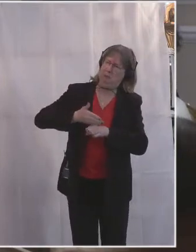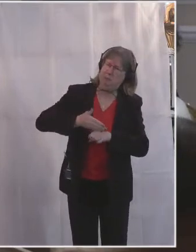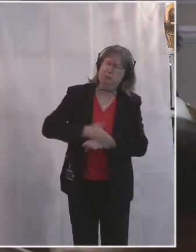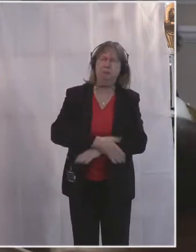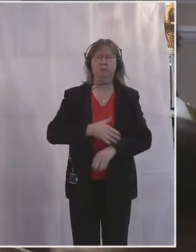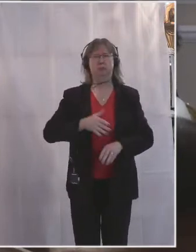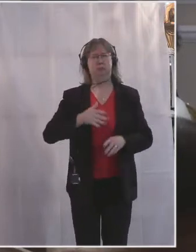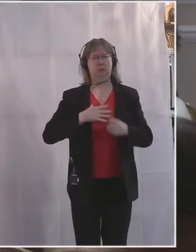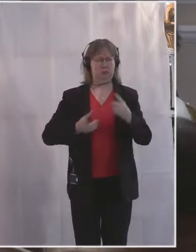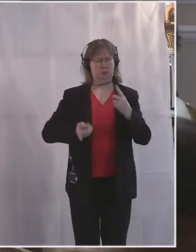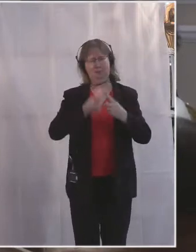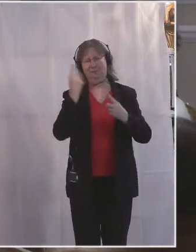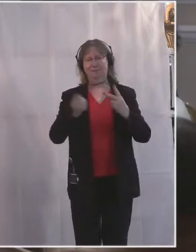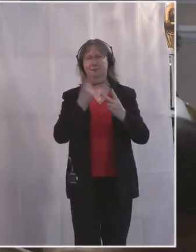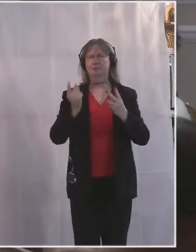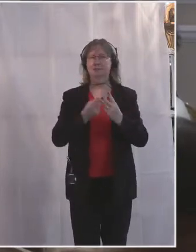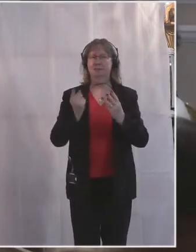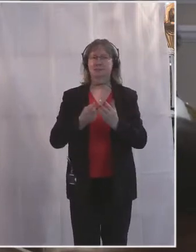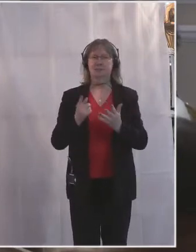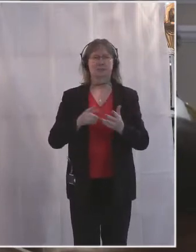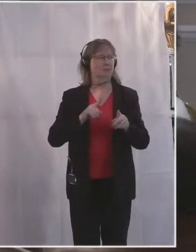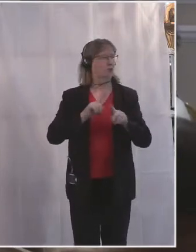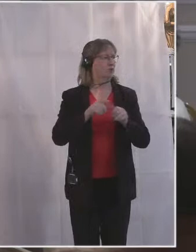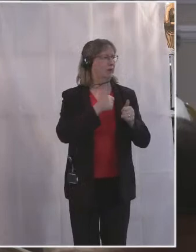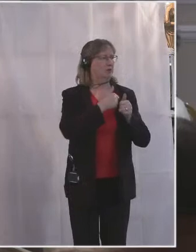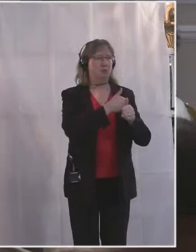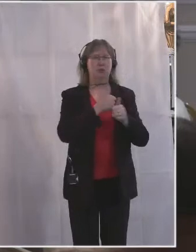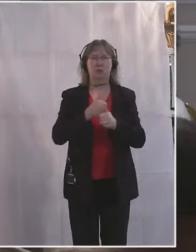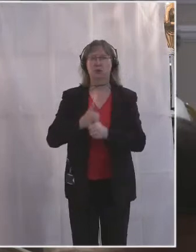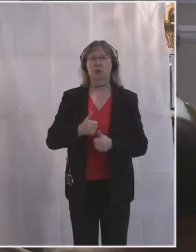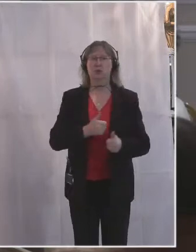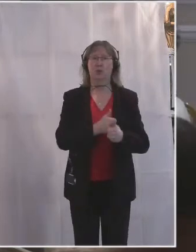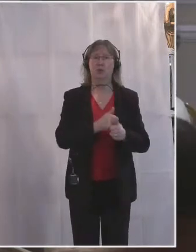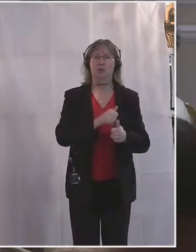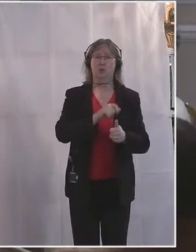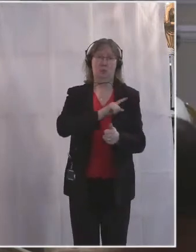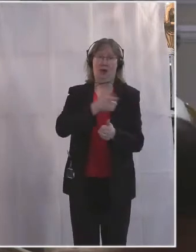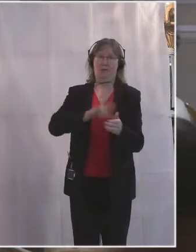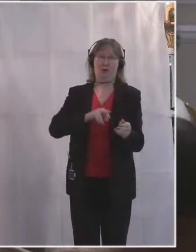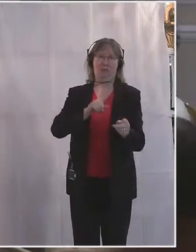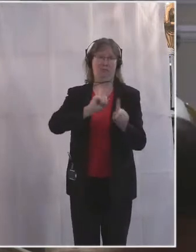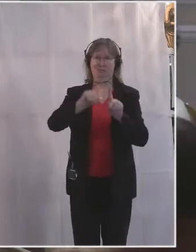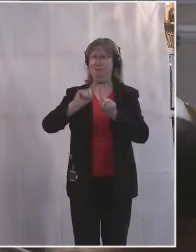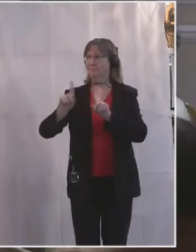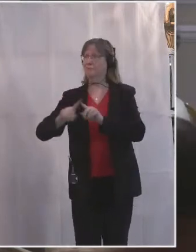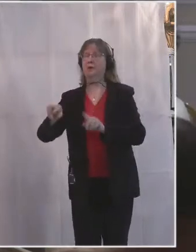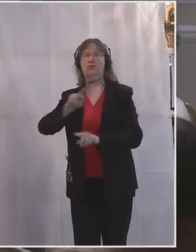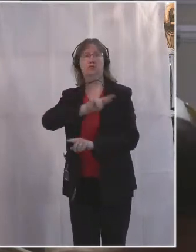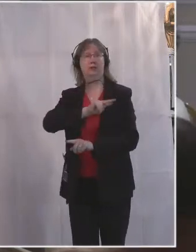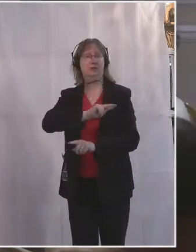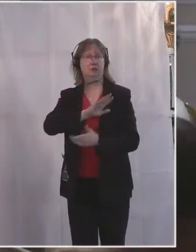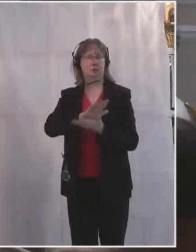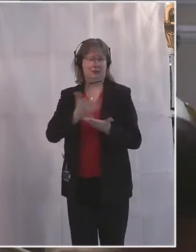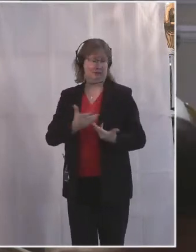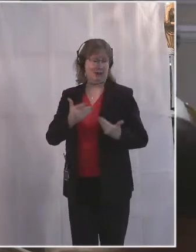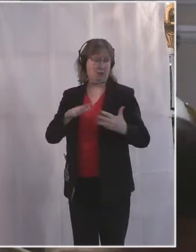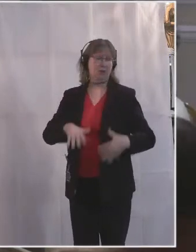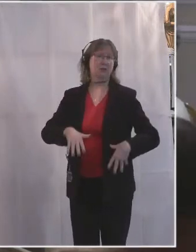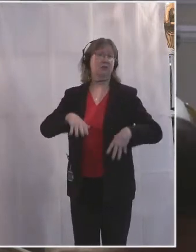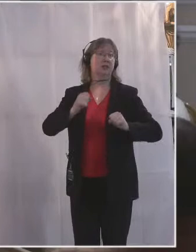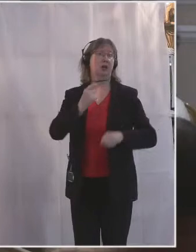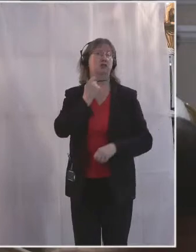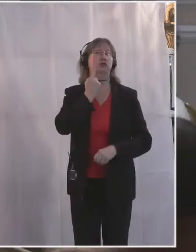the things that we do to support, because we do it for the reasons that I said. And from tomorrow, please join